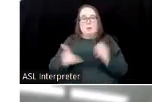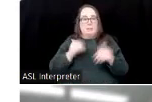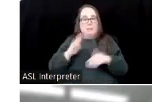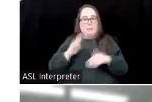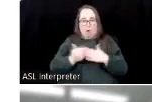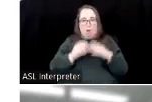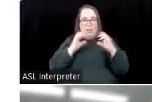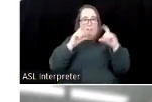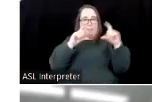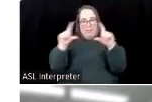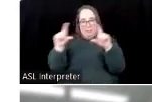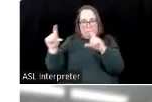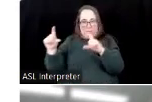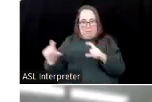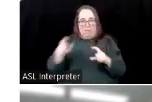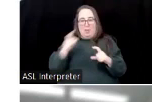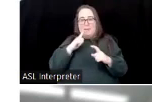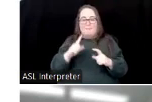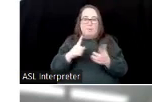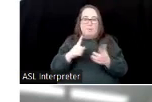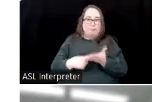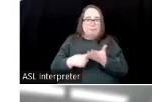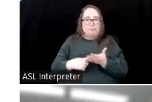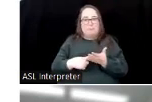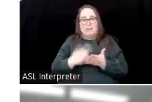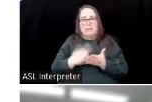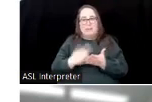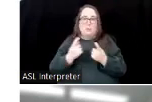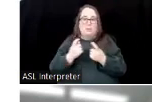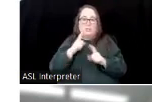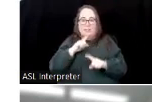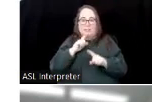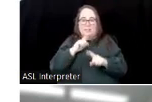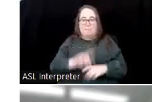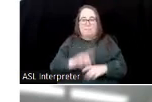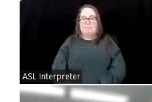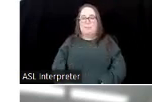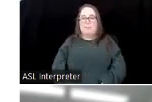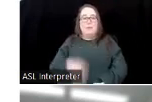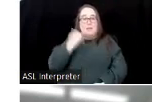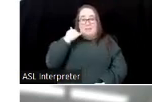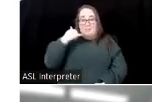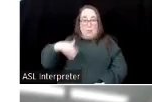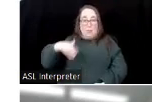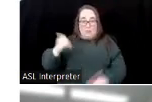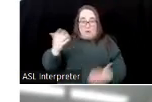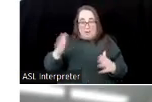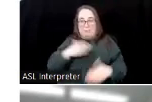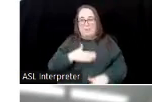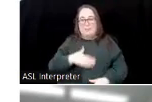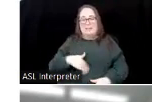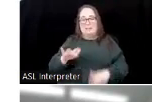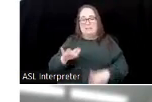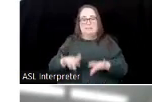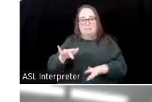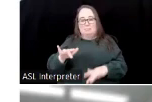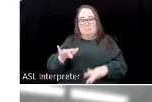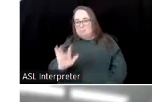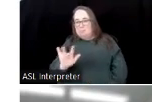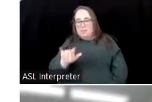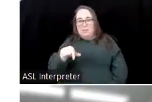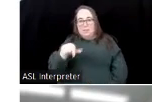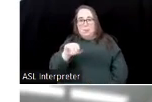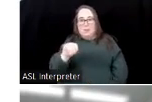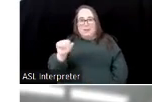our presenters for a lively discussion and some Q&A. If you haven't already, please submit your questions in the Q&A tab in the